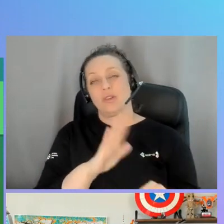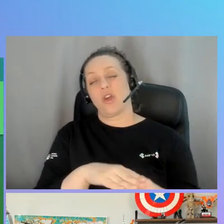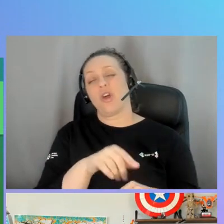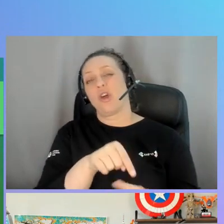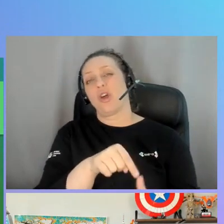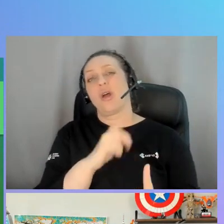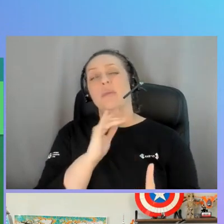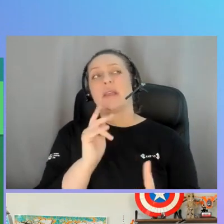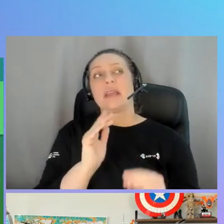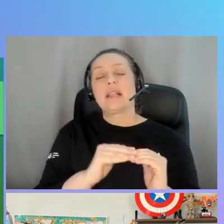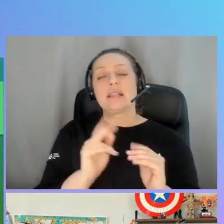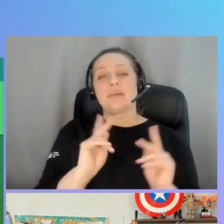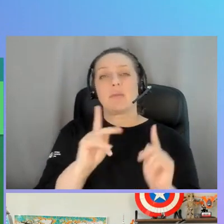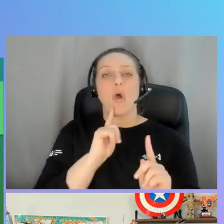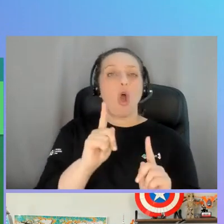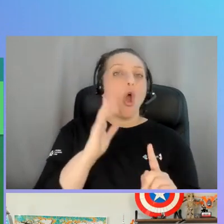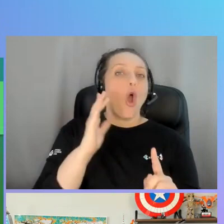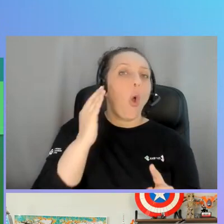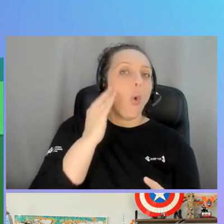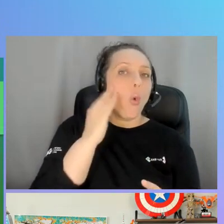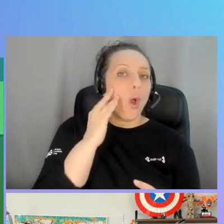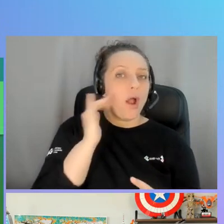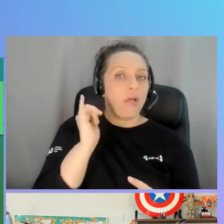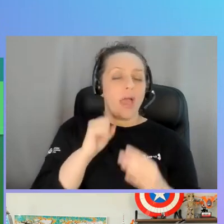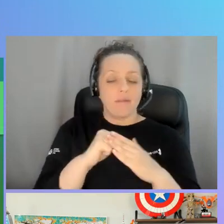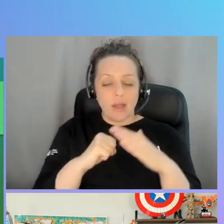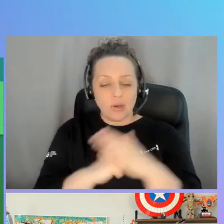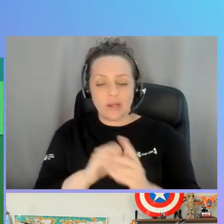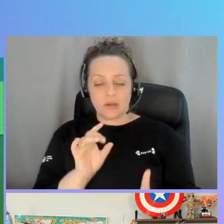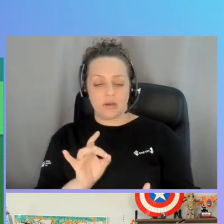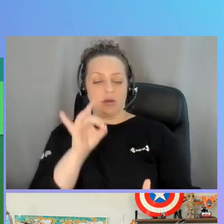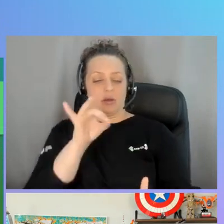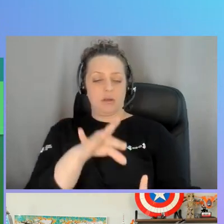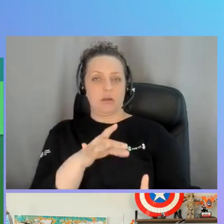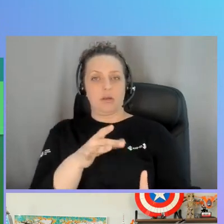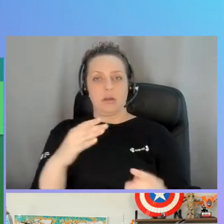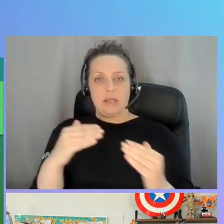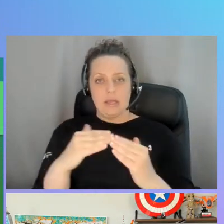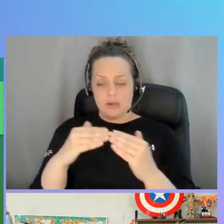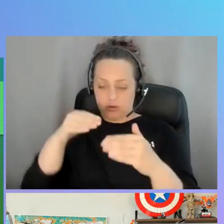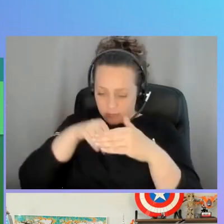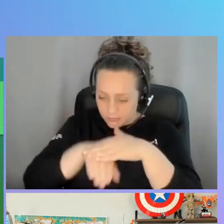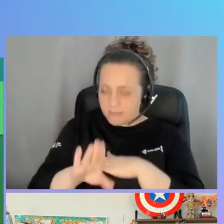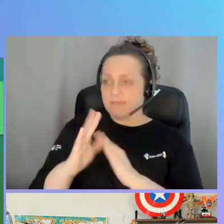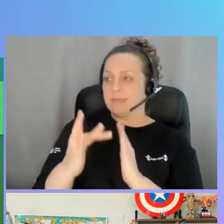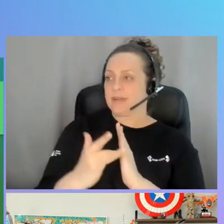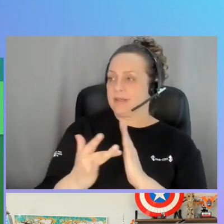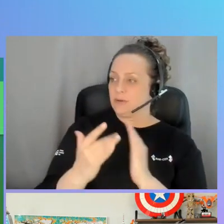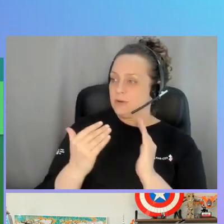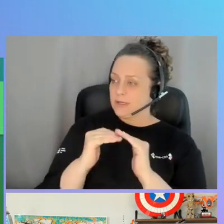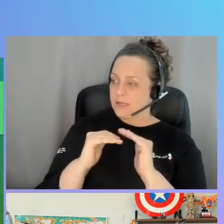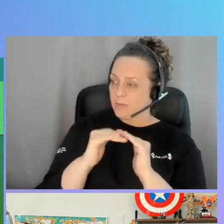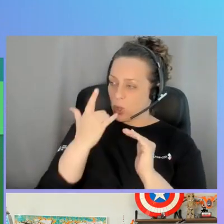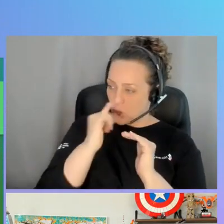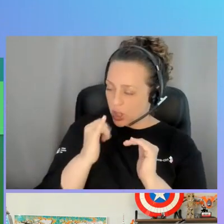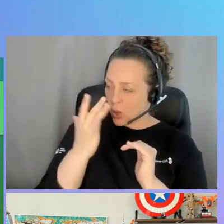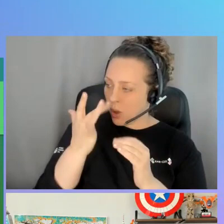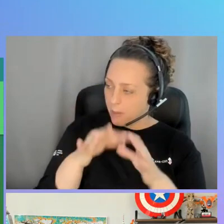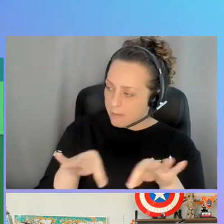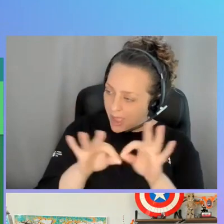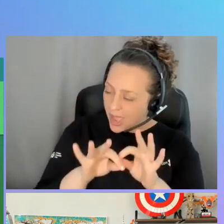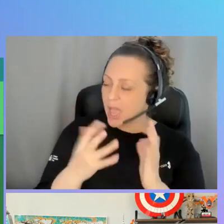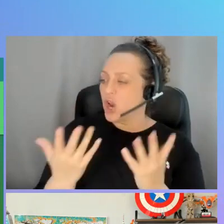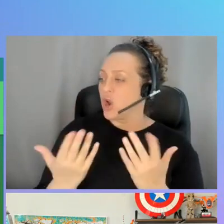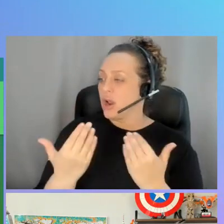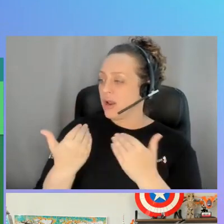that at least people are aware, kind of that 101 level entry into digital accessibility, what it is, why it matters, what's